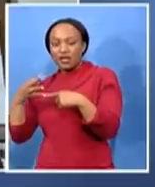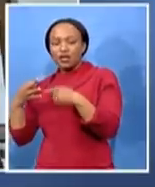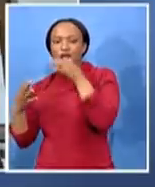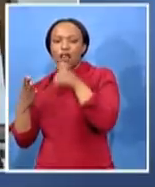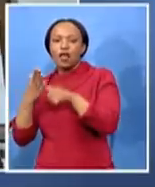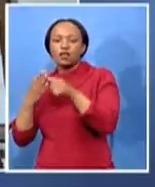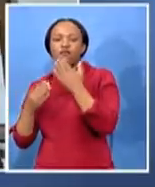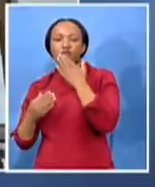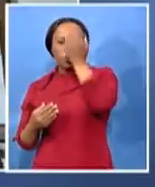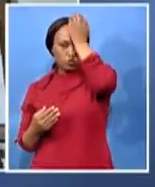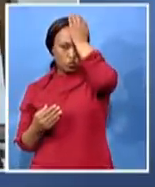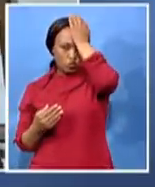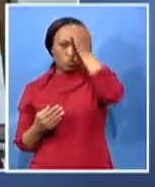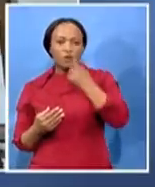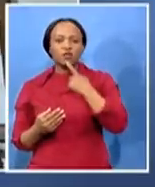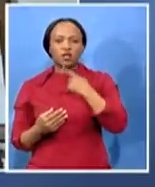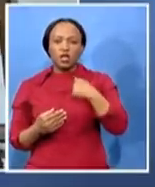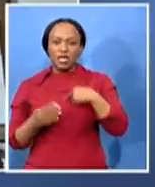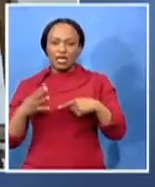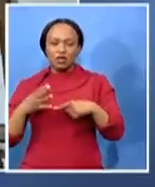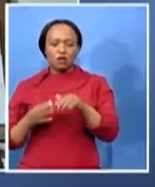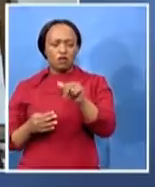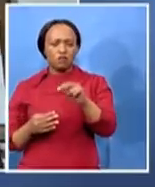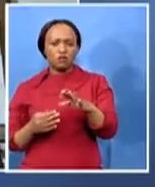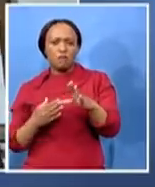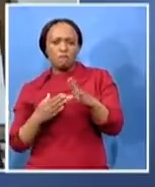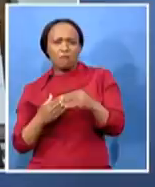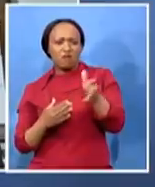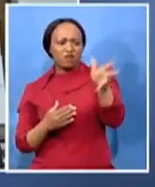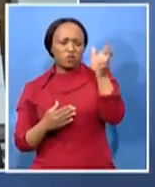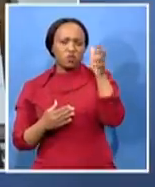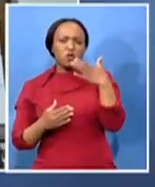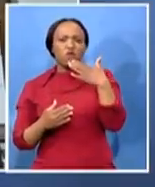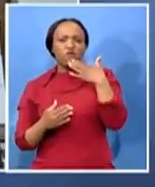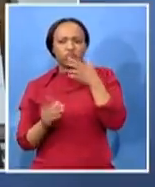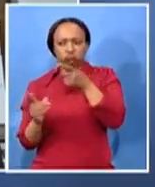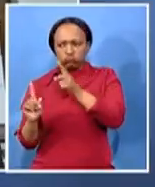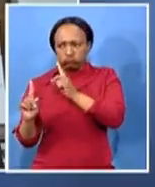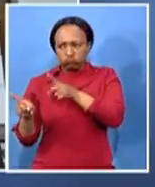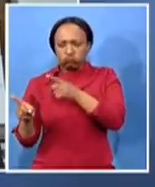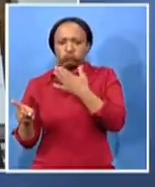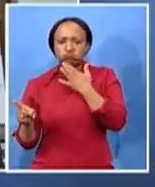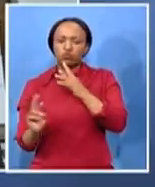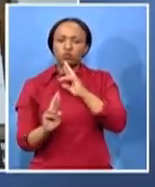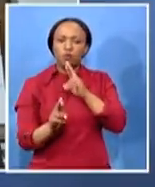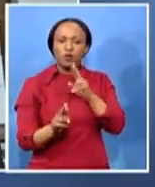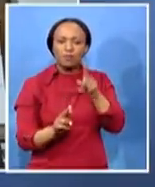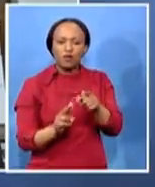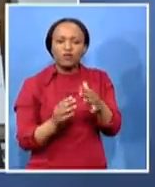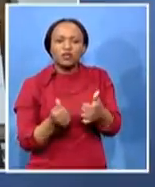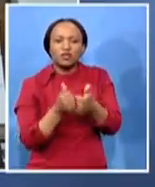he's heeded the call by the current president to respond to challenges in the country. How did